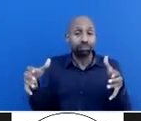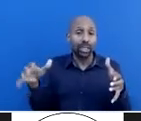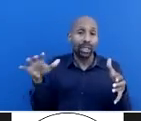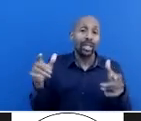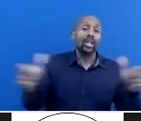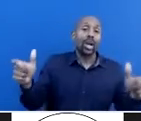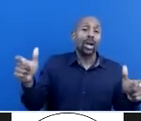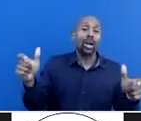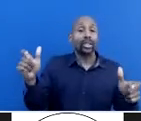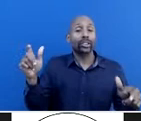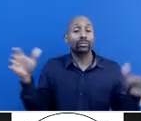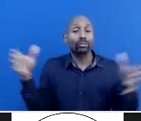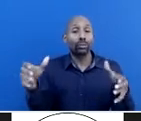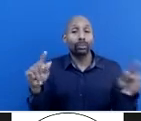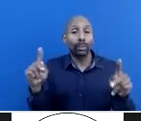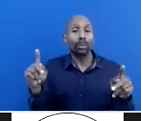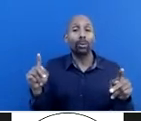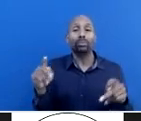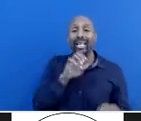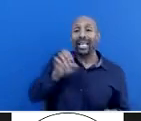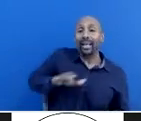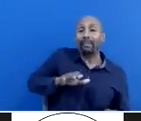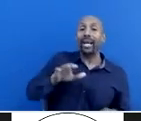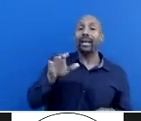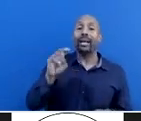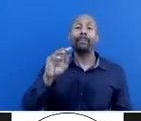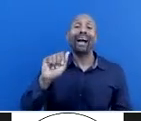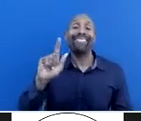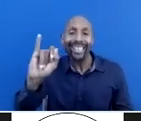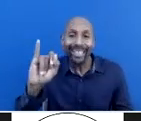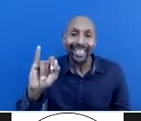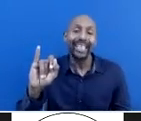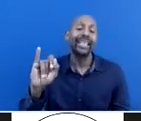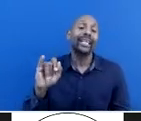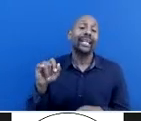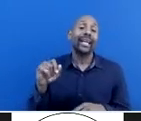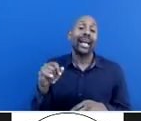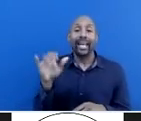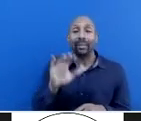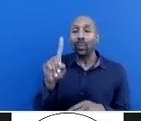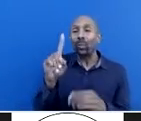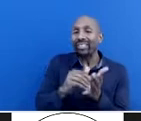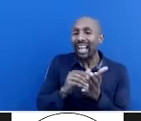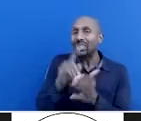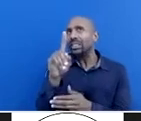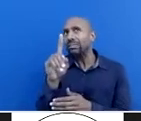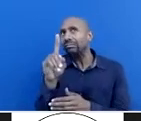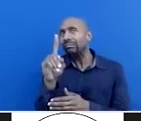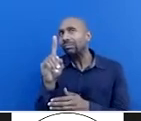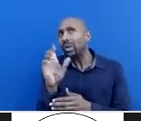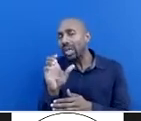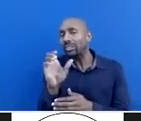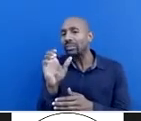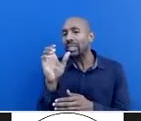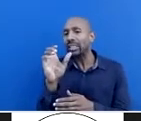1000 or 1100 CE, about 1,000 years ago. So the predominant religion amongst the Mandingo has always, for lack of